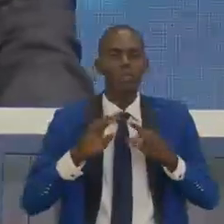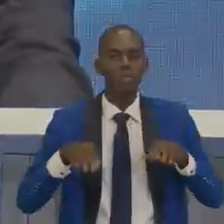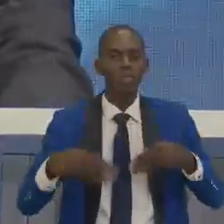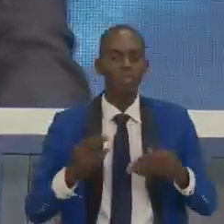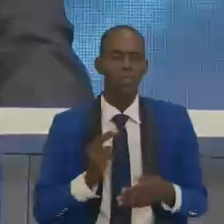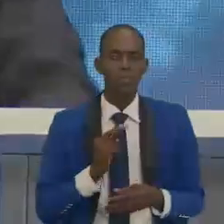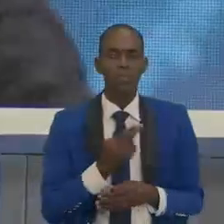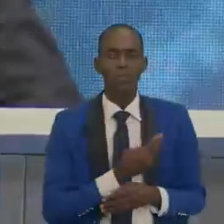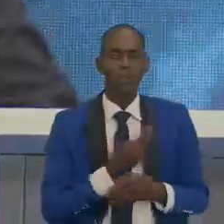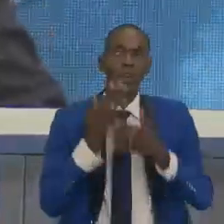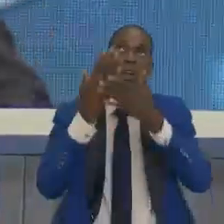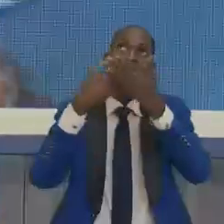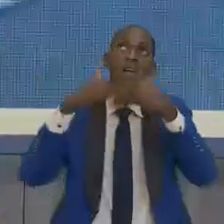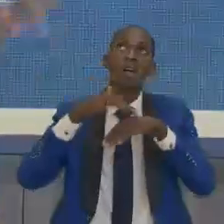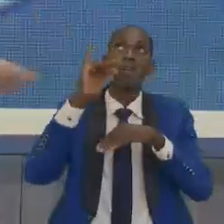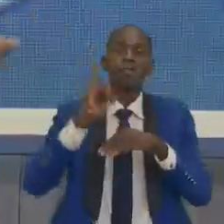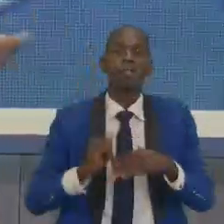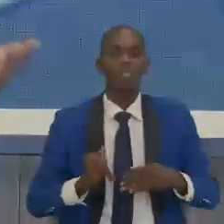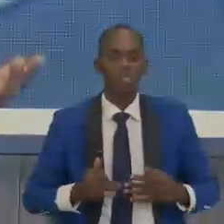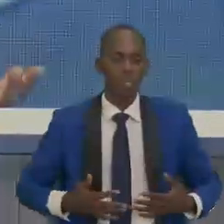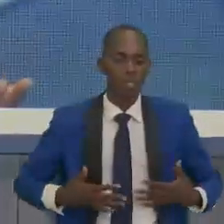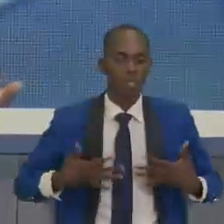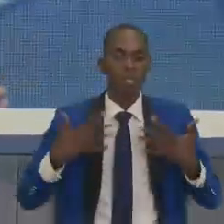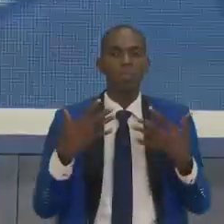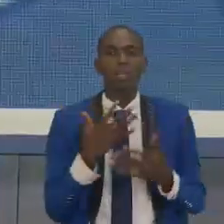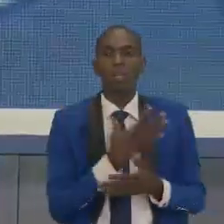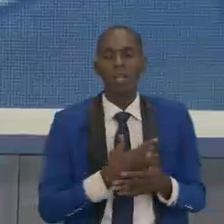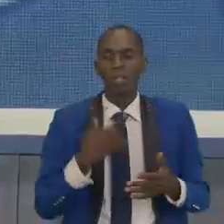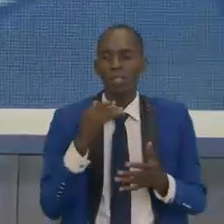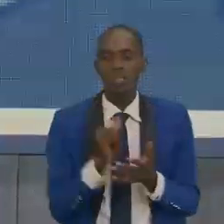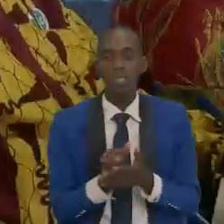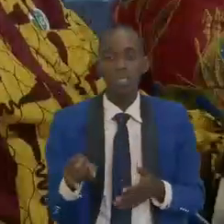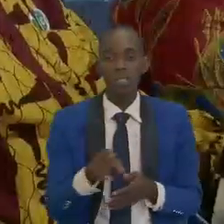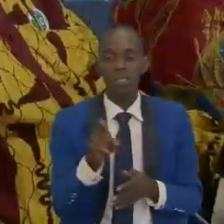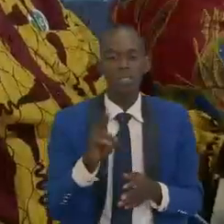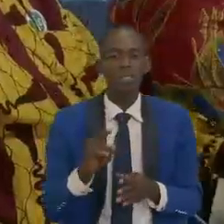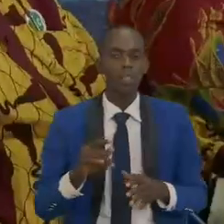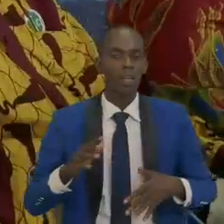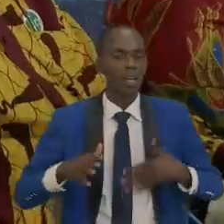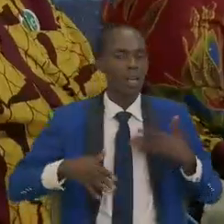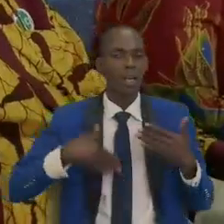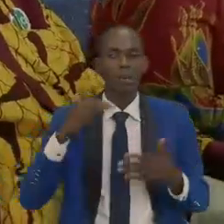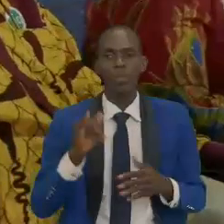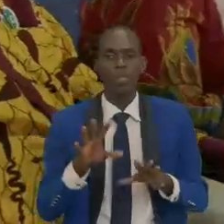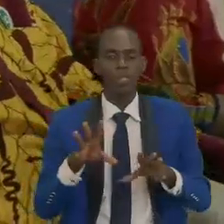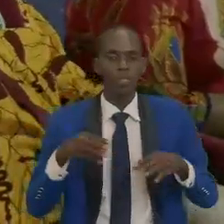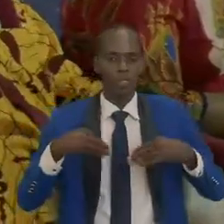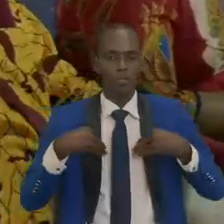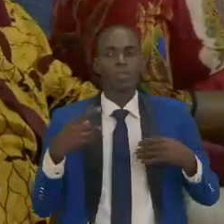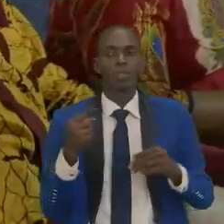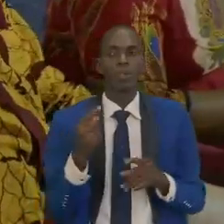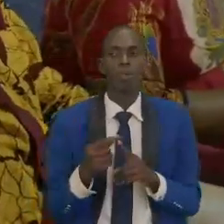heavenly life. And it says, they gladly received the word. And